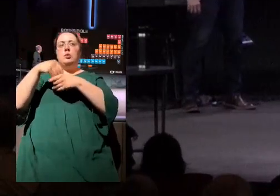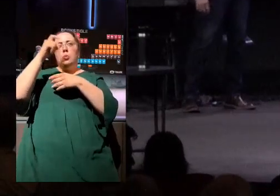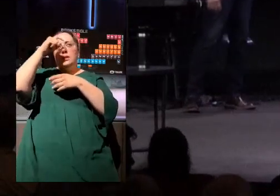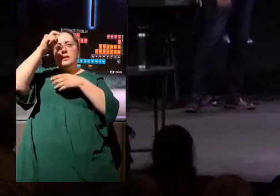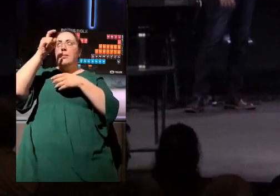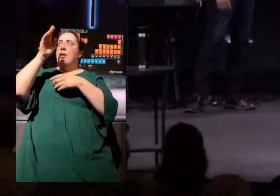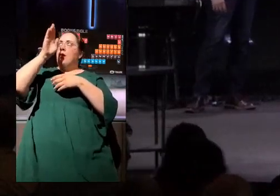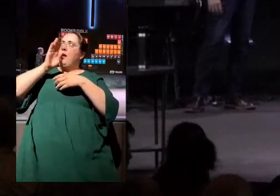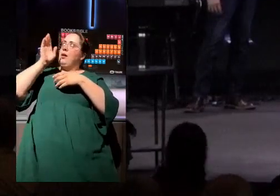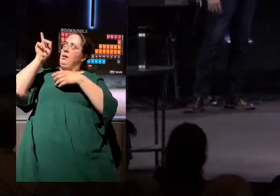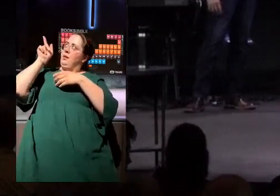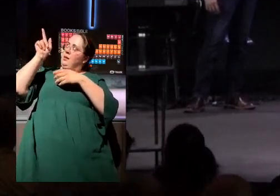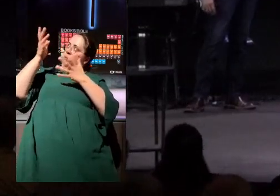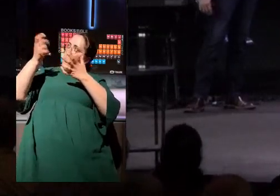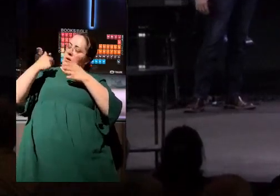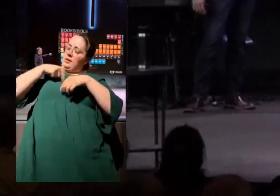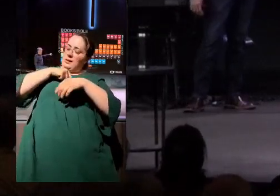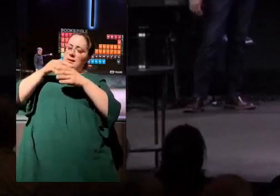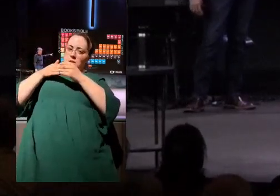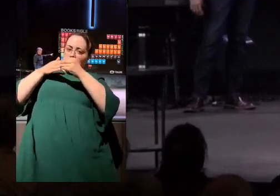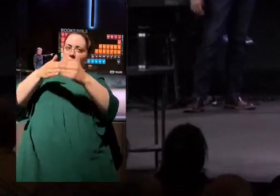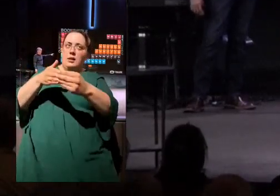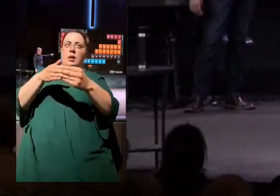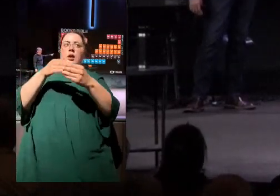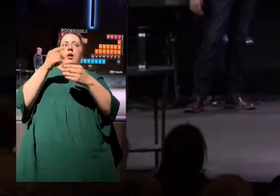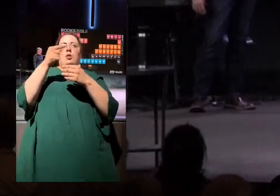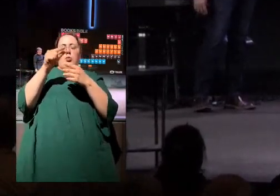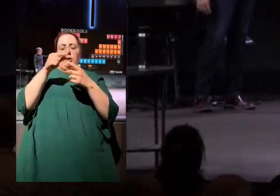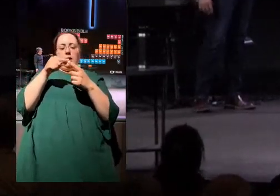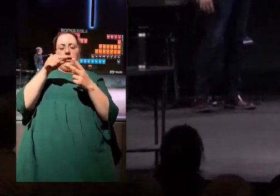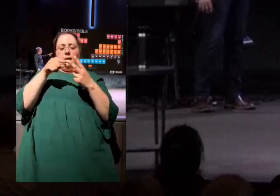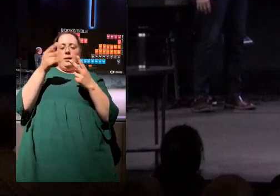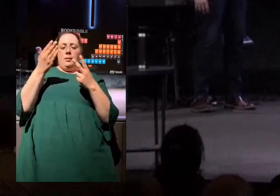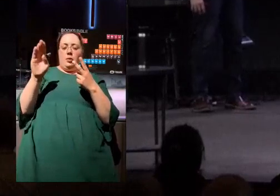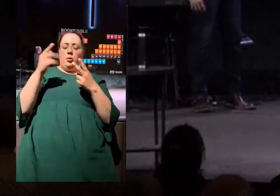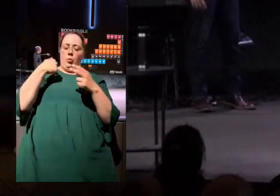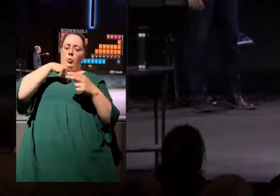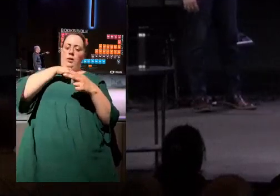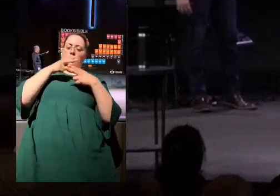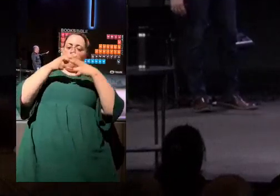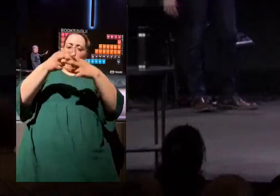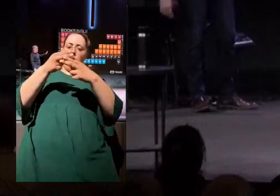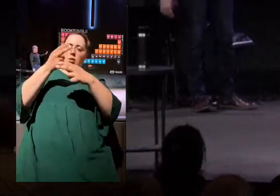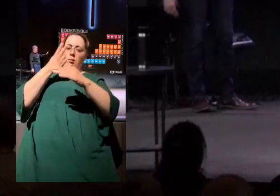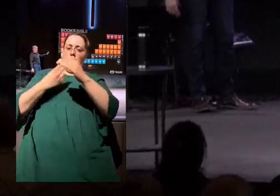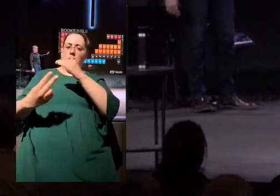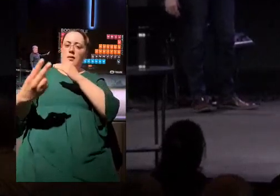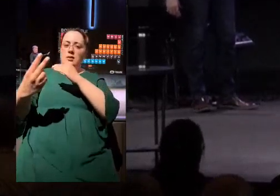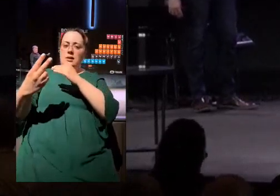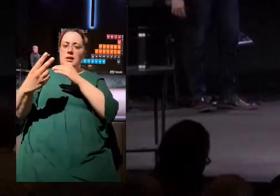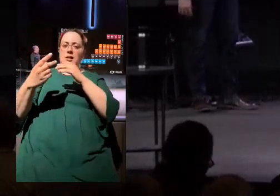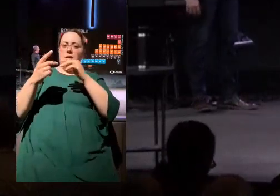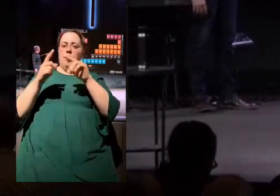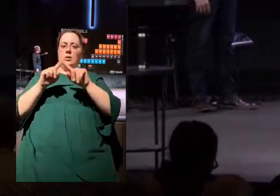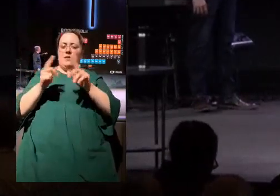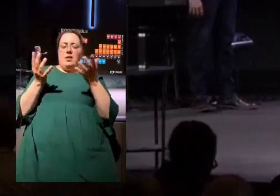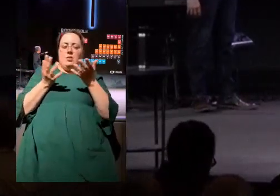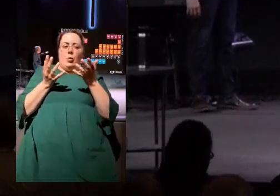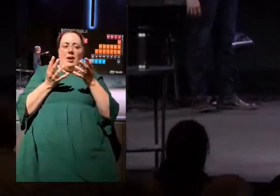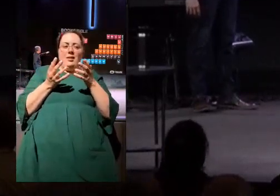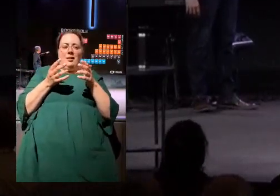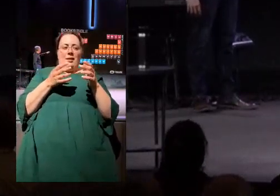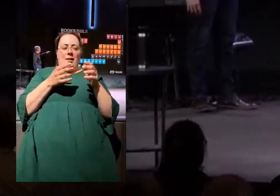lead. Then the green and the blue are what we call prophecy. The only difference is the size of the book. The major prophets